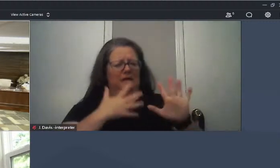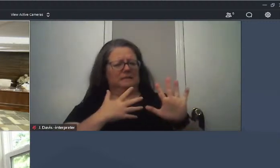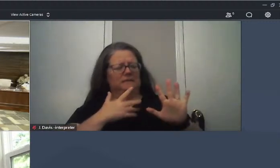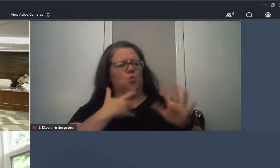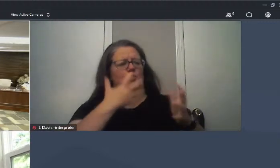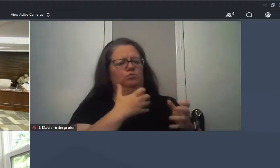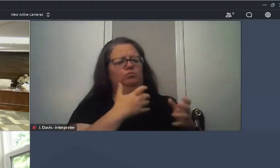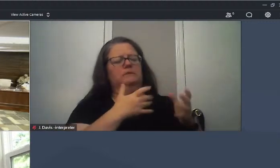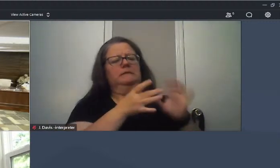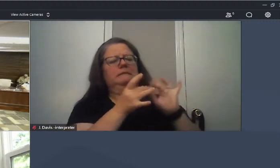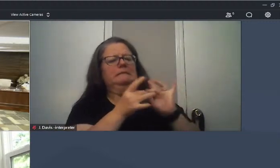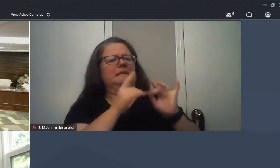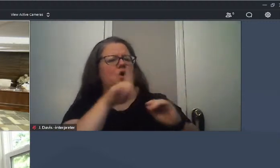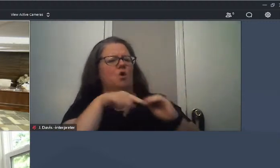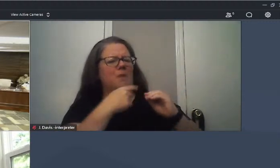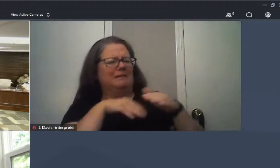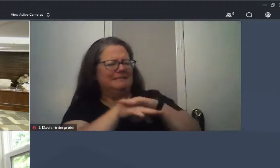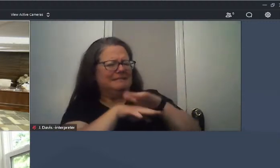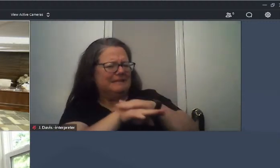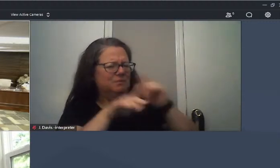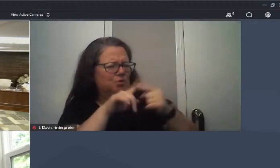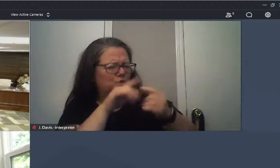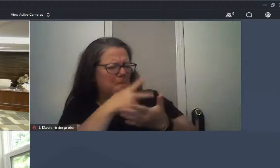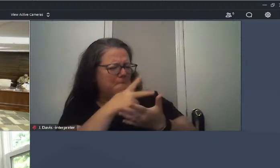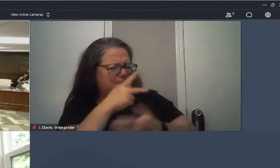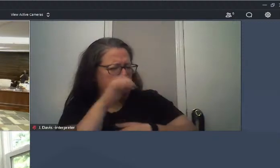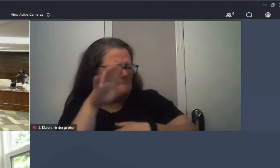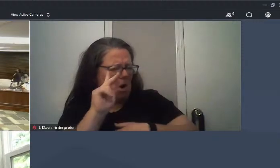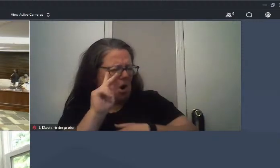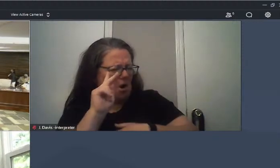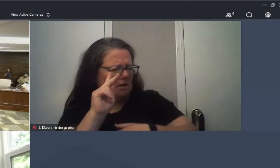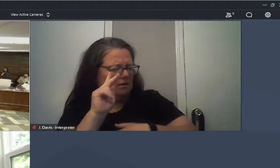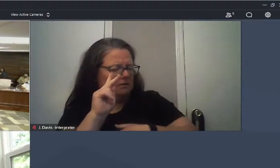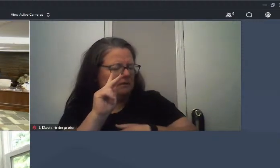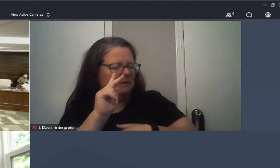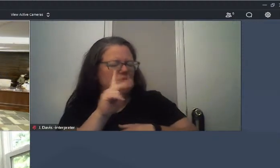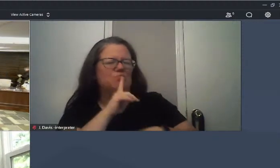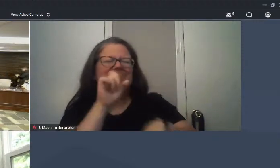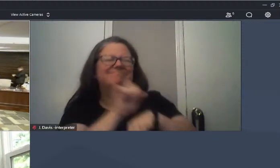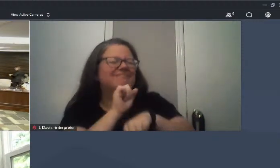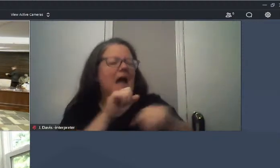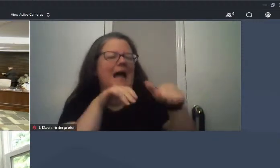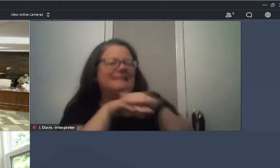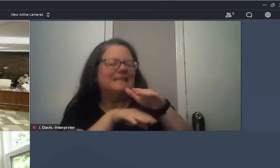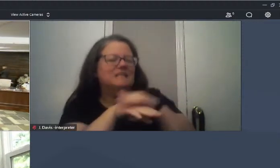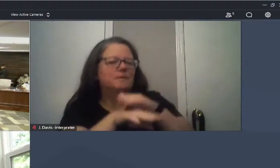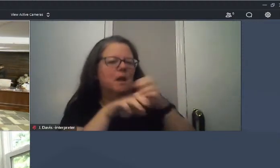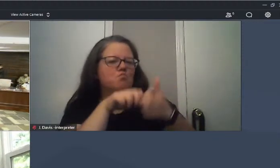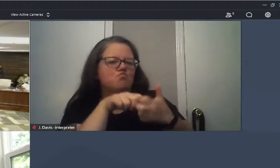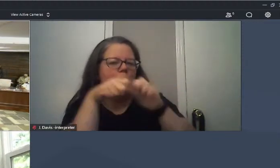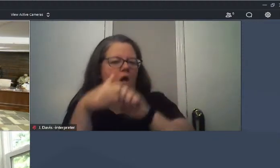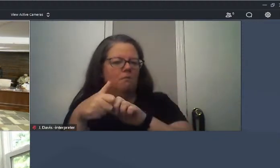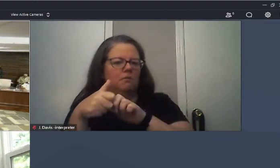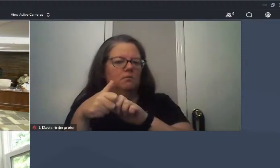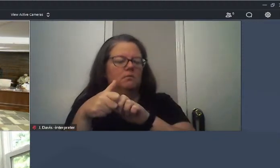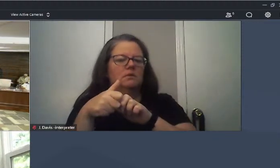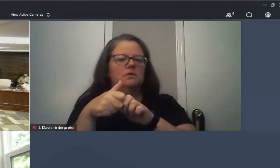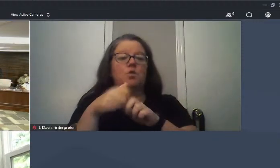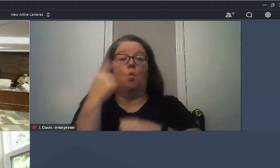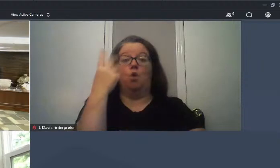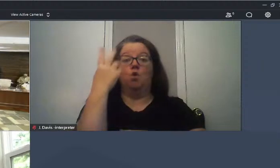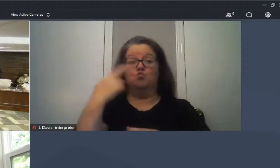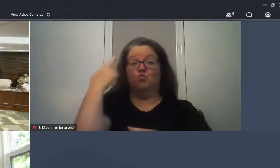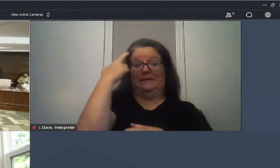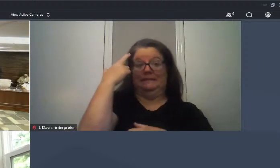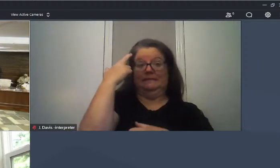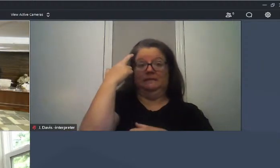about accessible to the park. Well. Just to say the accessibility problem was one of the reasons the